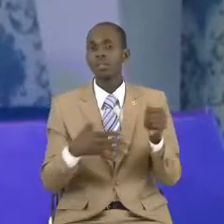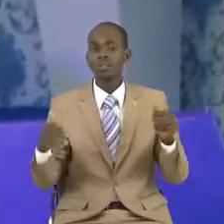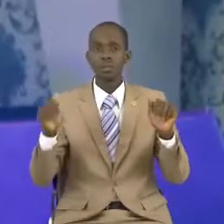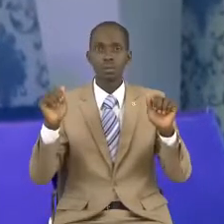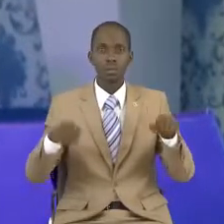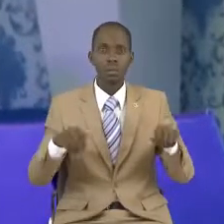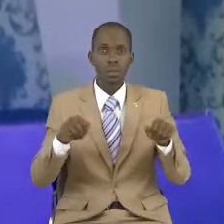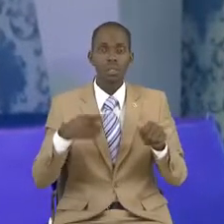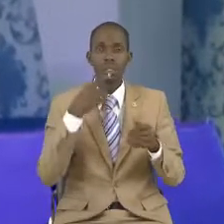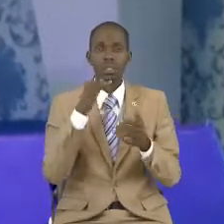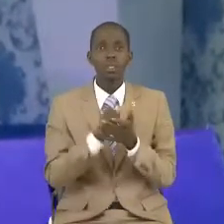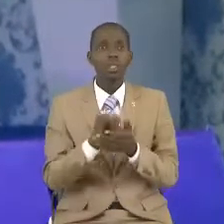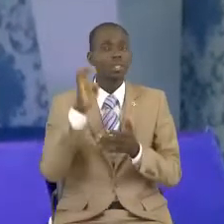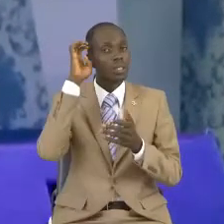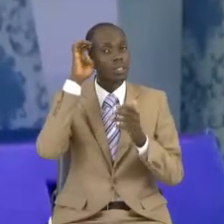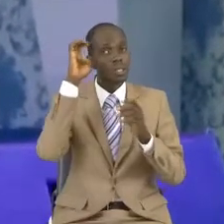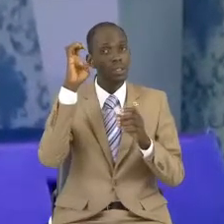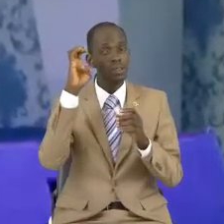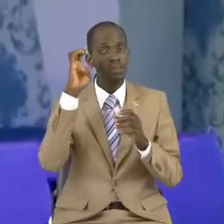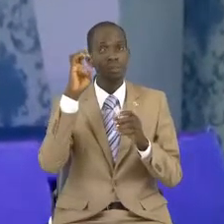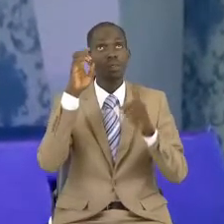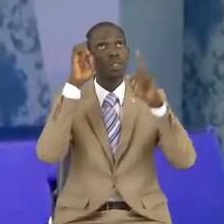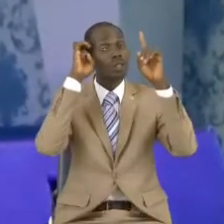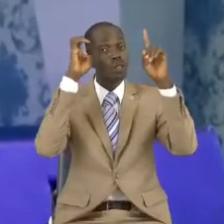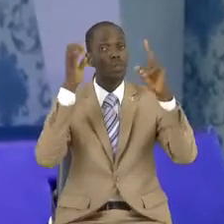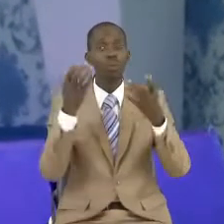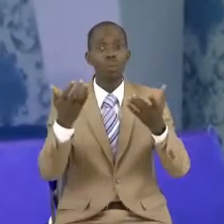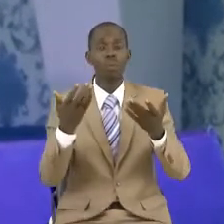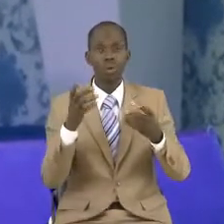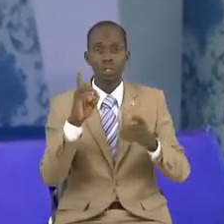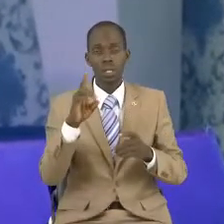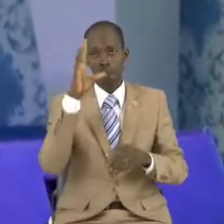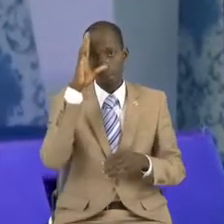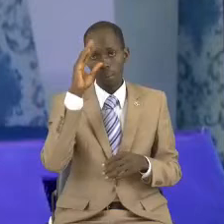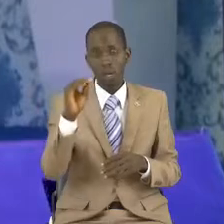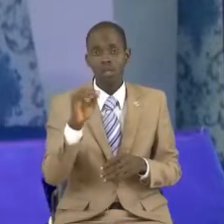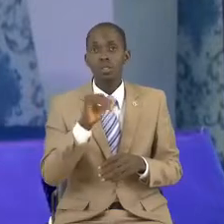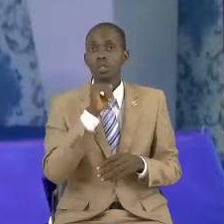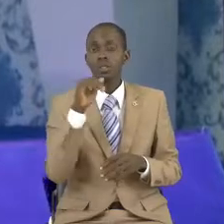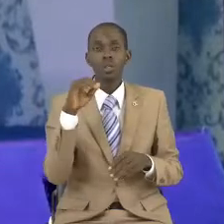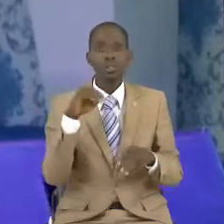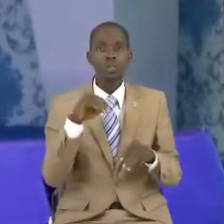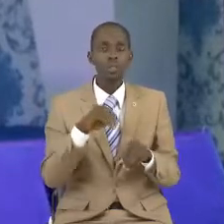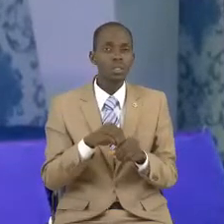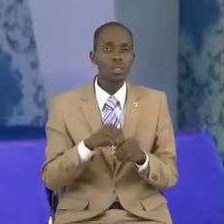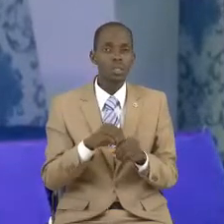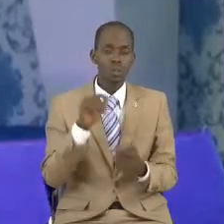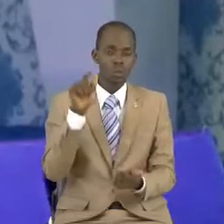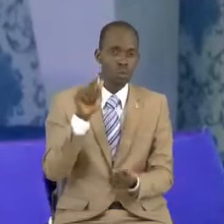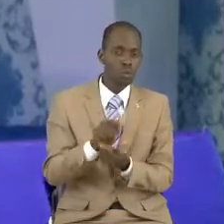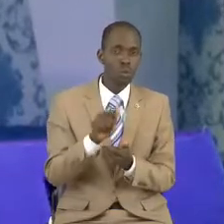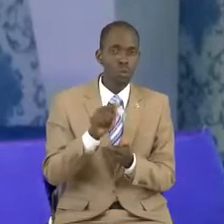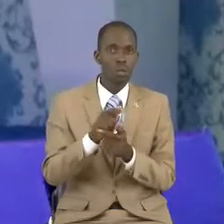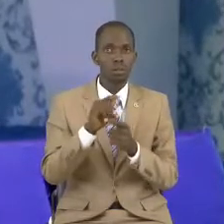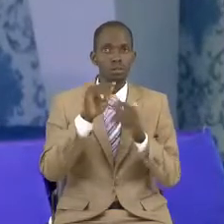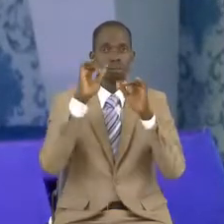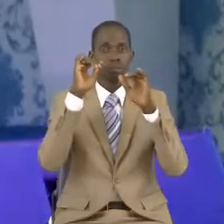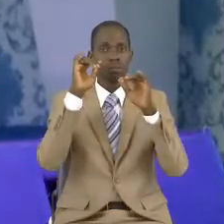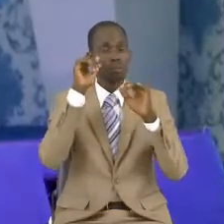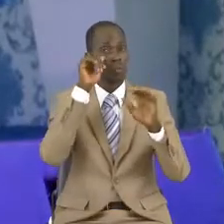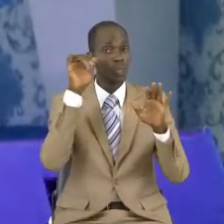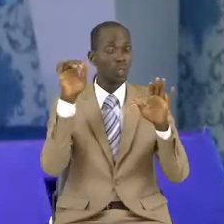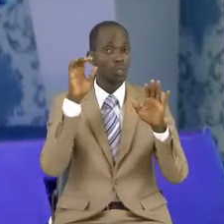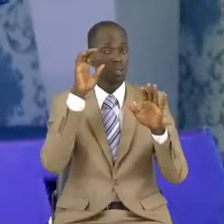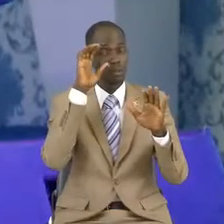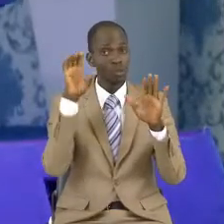wanted man not in a lower image he wanted man in his own image let